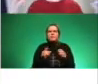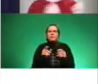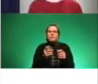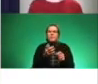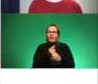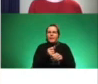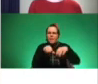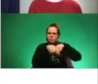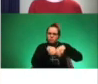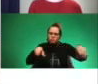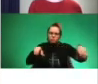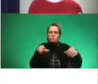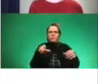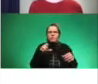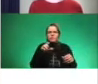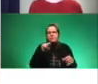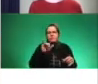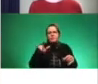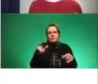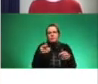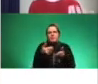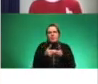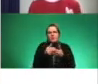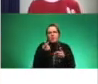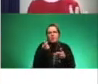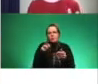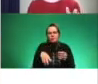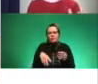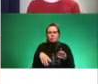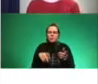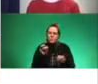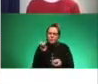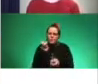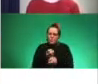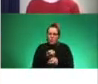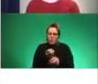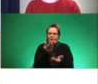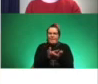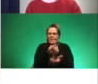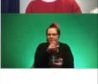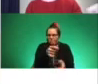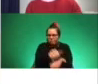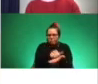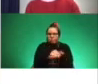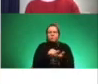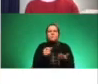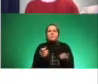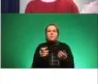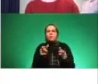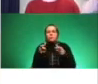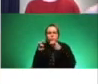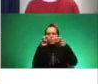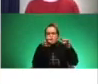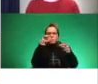of glacial till next to the glacier. But it's really difficult for us to get there. And so using things like drones, we